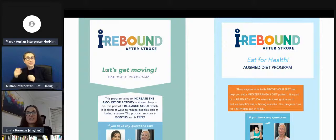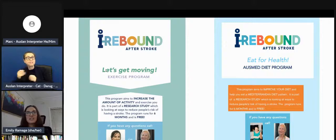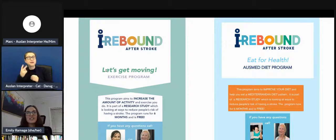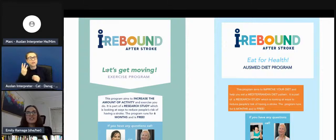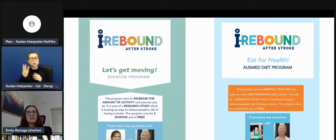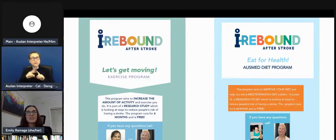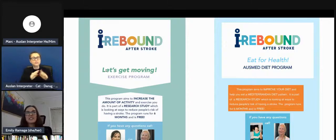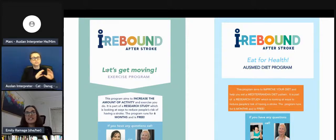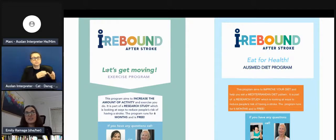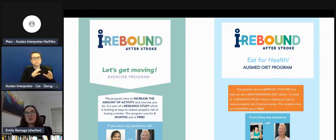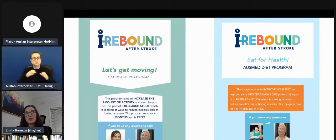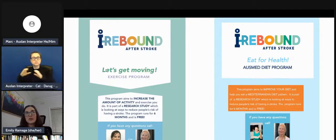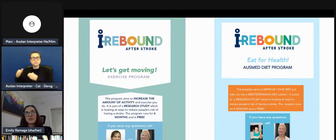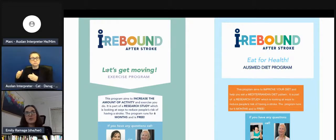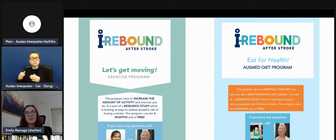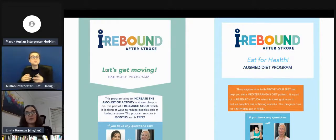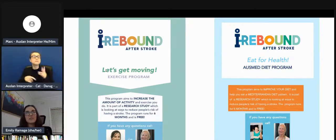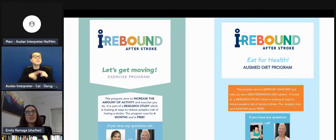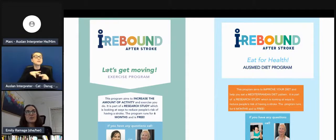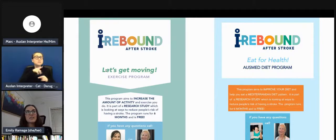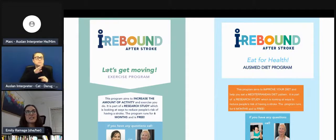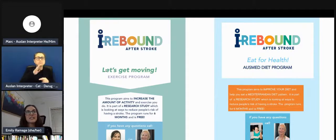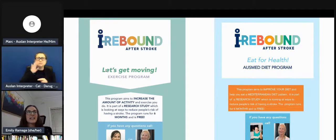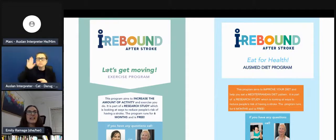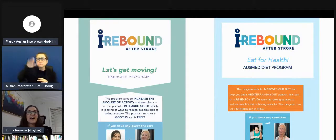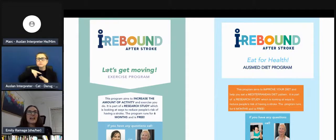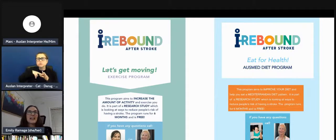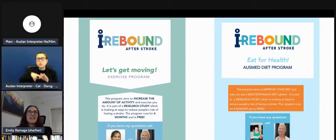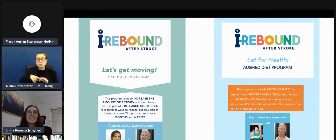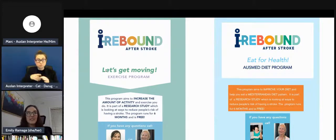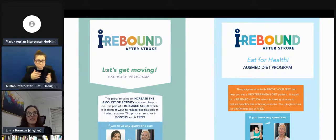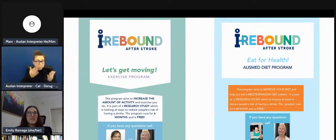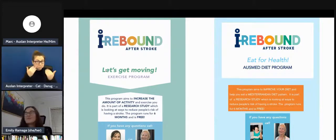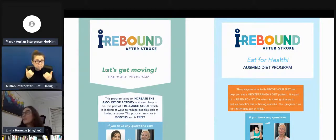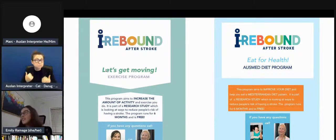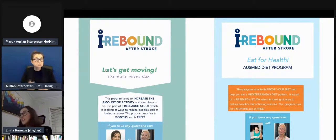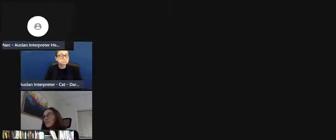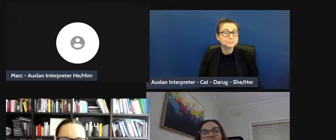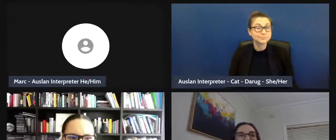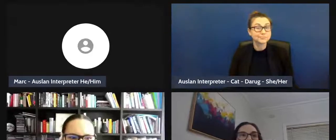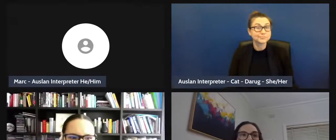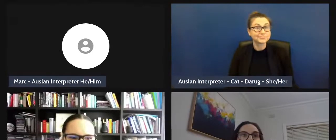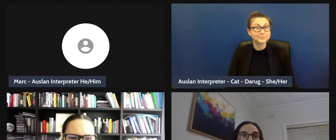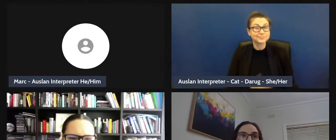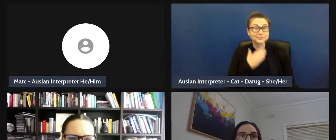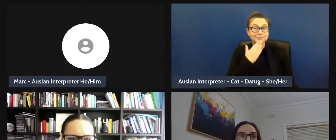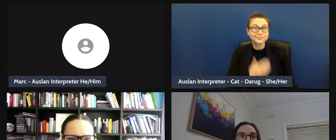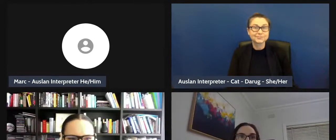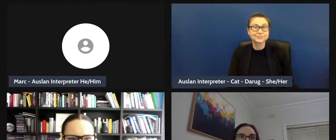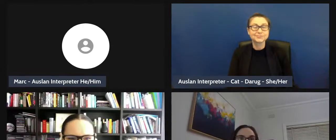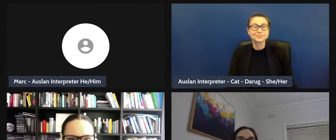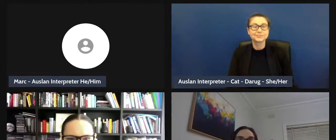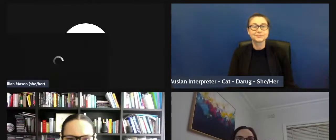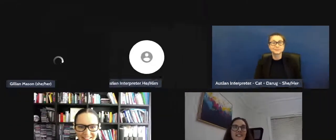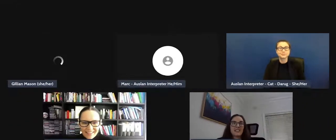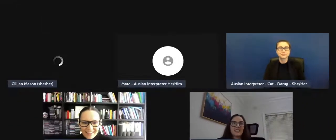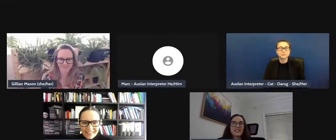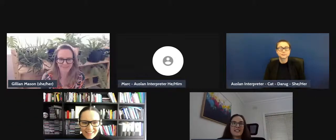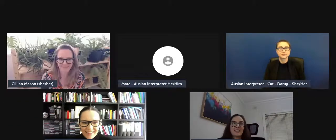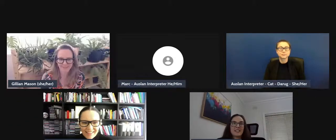any questions, would like to hear more about what we've been doing. Yeah, thank you.